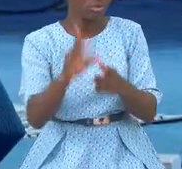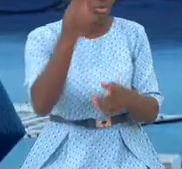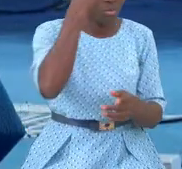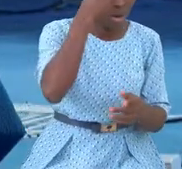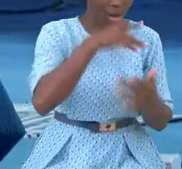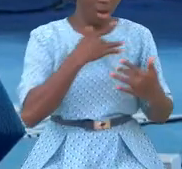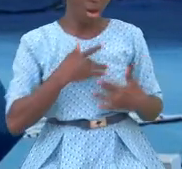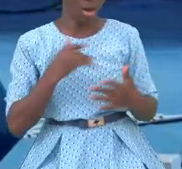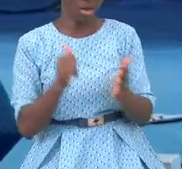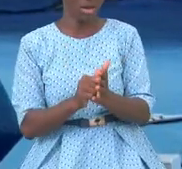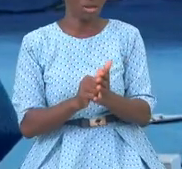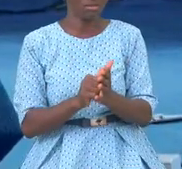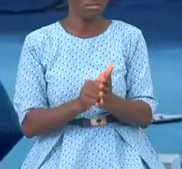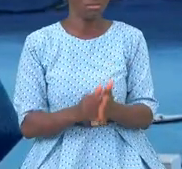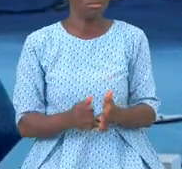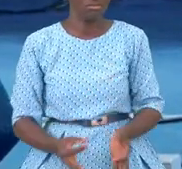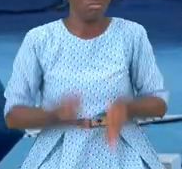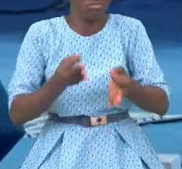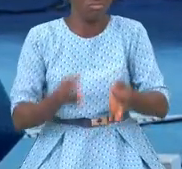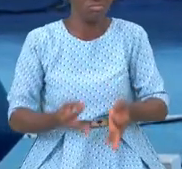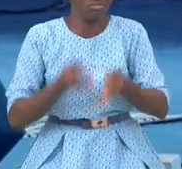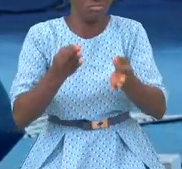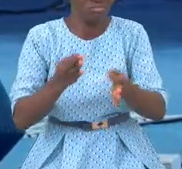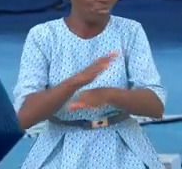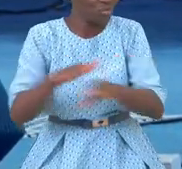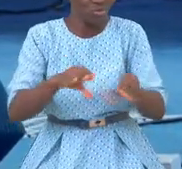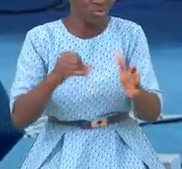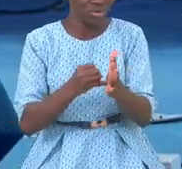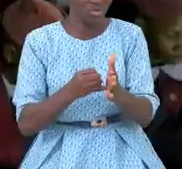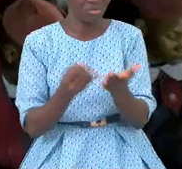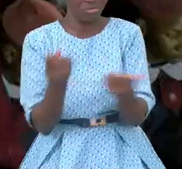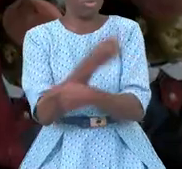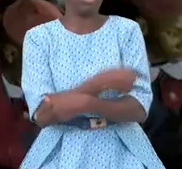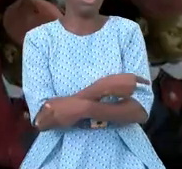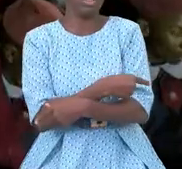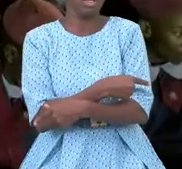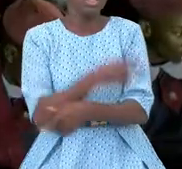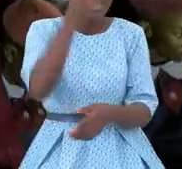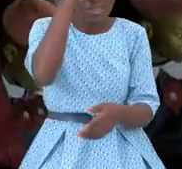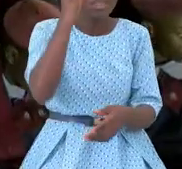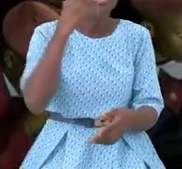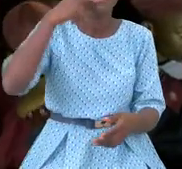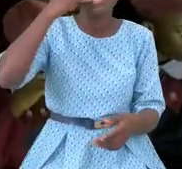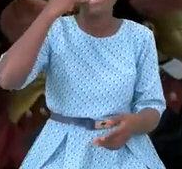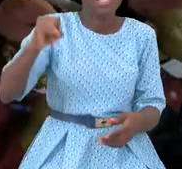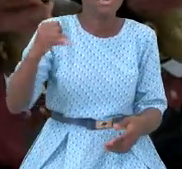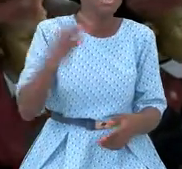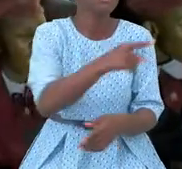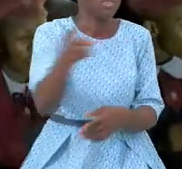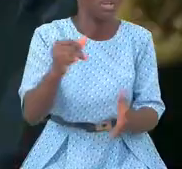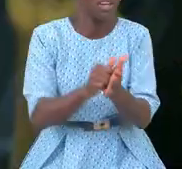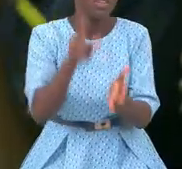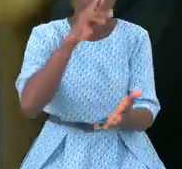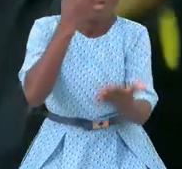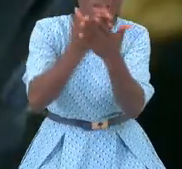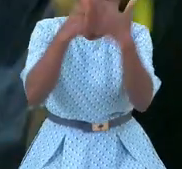he's jealous of you that you are going there. I am going to heaven. I am going to heaven.